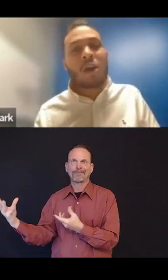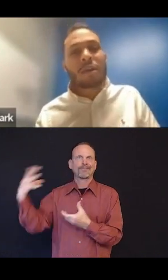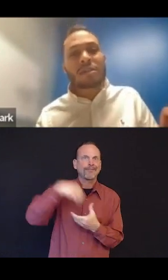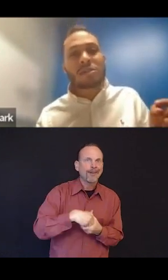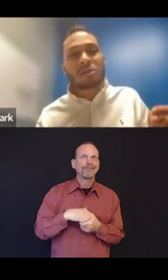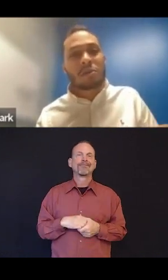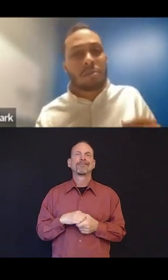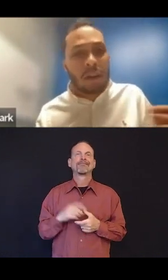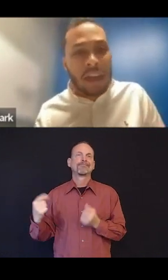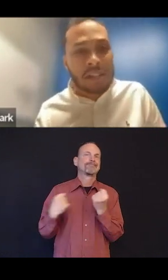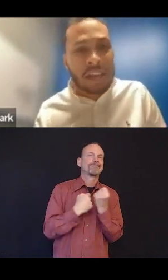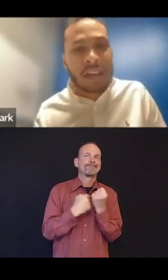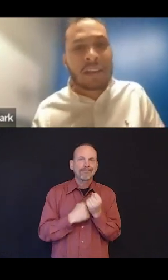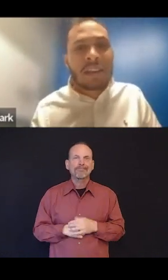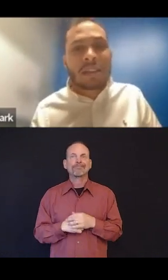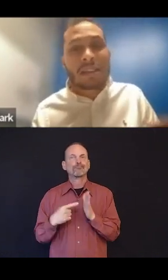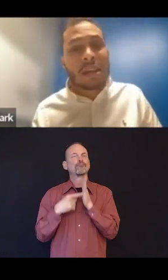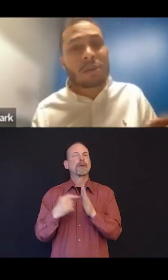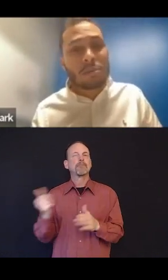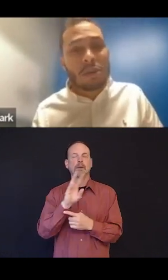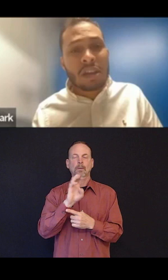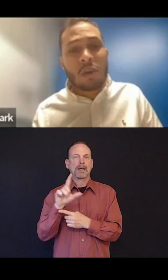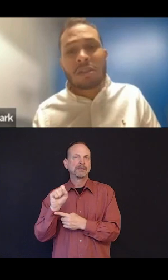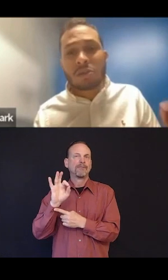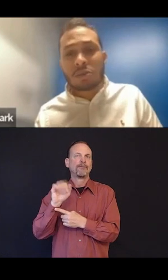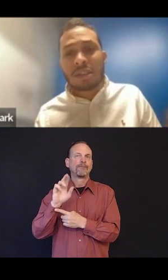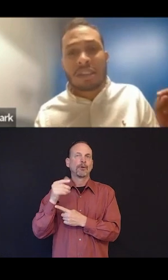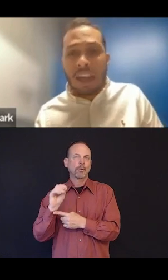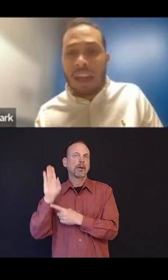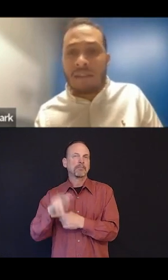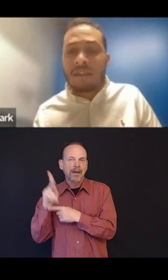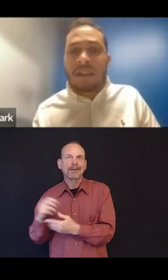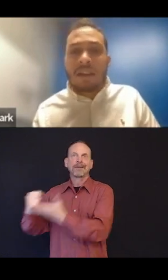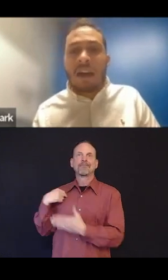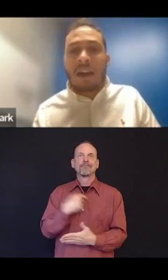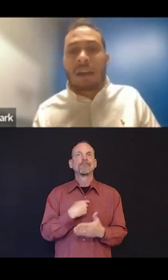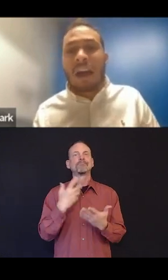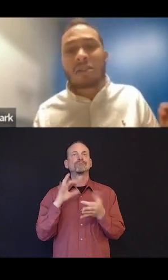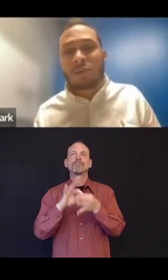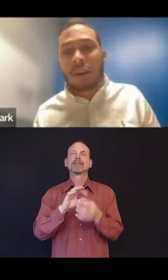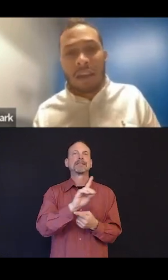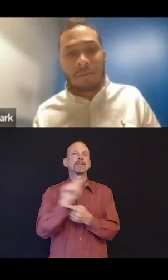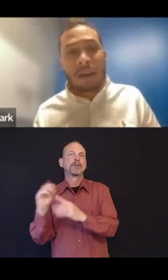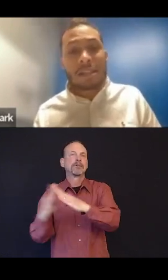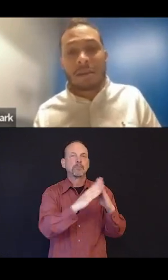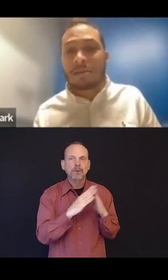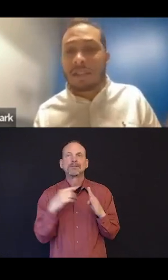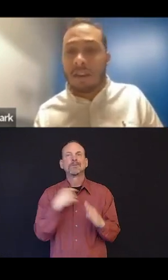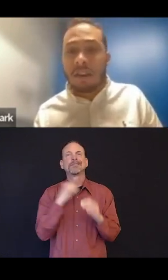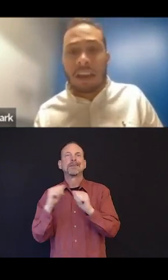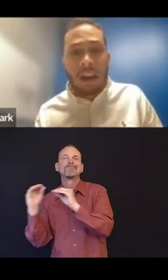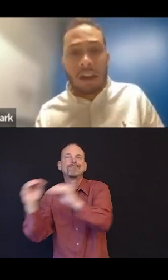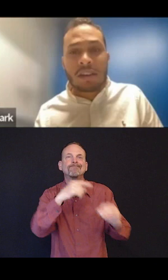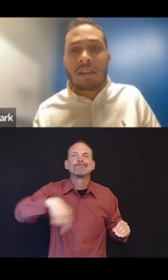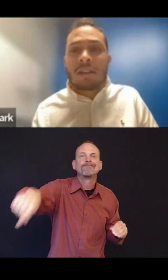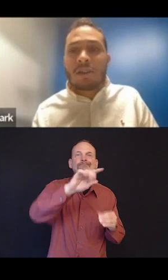Fargo and helping us to better educate the disabled community on the tools that they have. And I also want to thank my team,